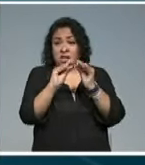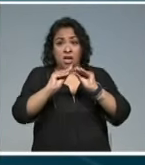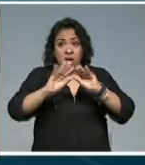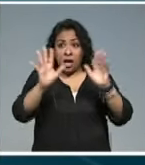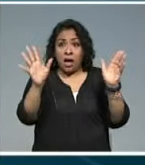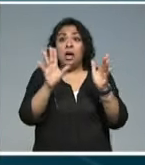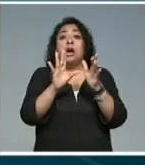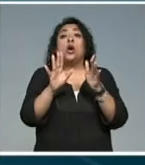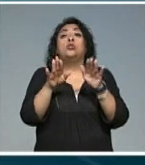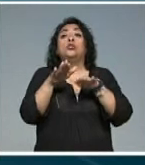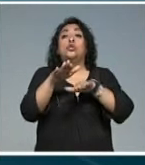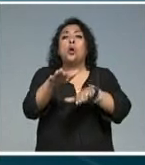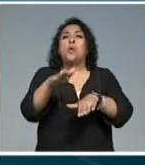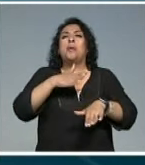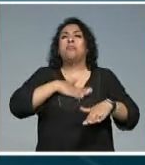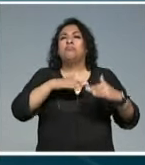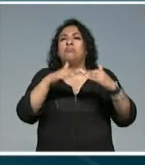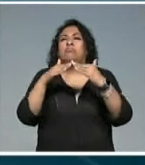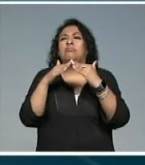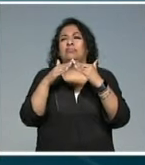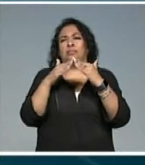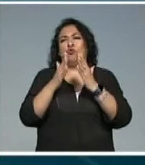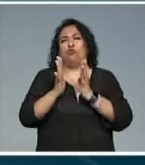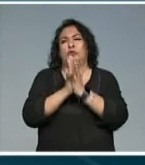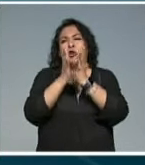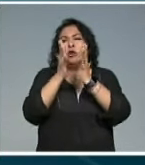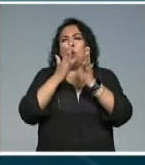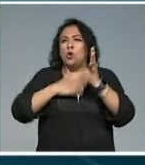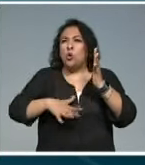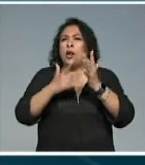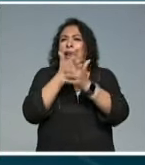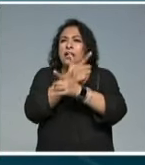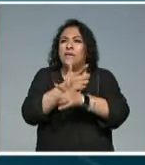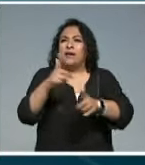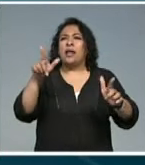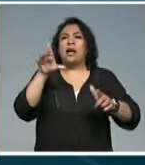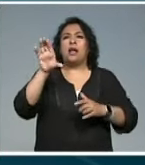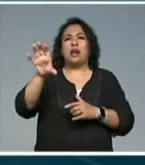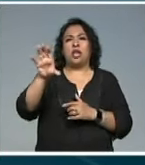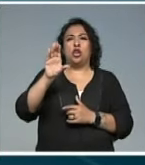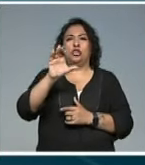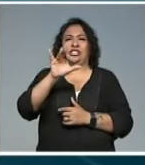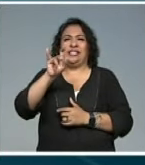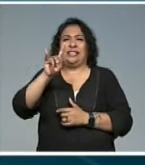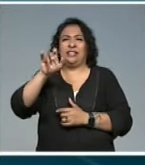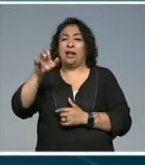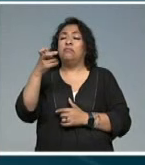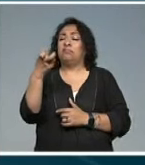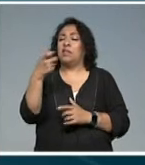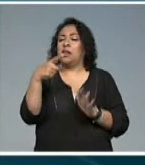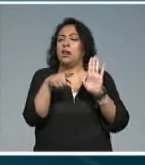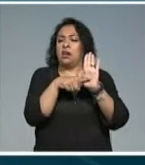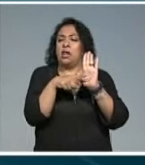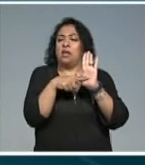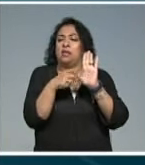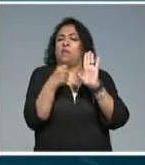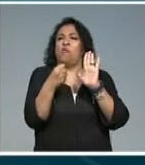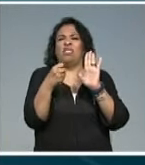outspoken when he speaks about Western liberal democracies. He's very negative, very